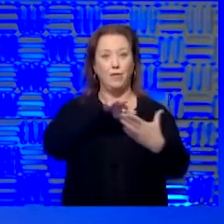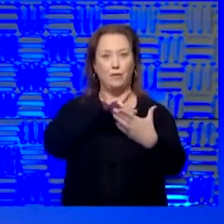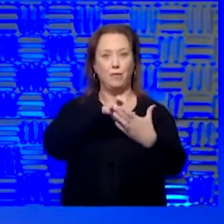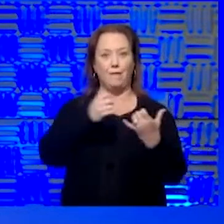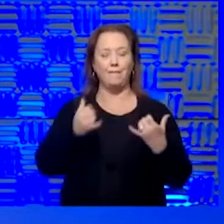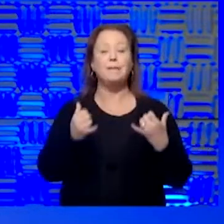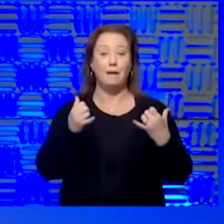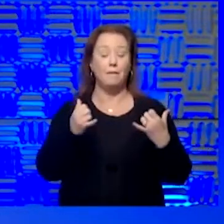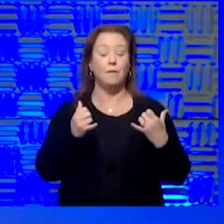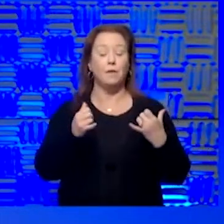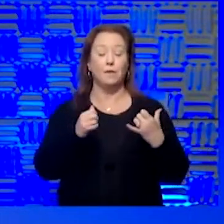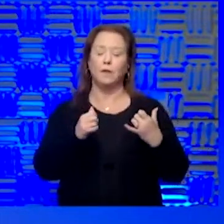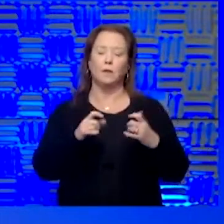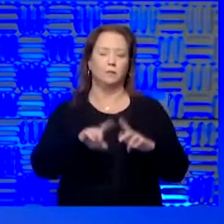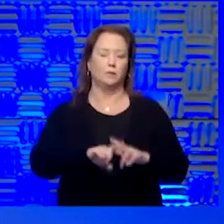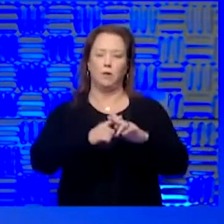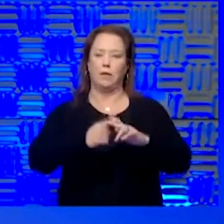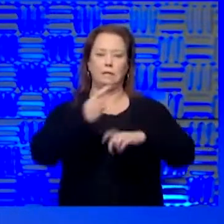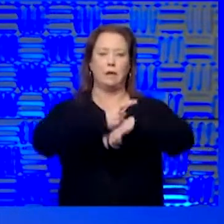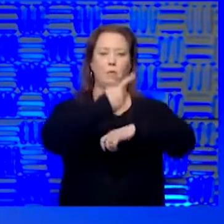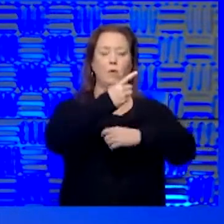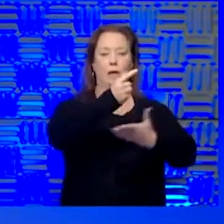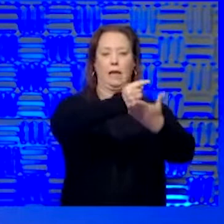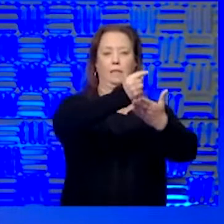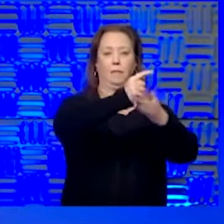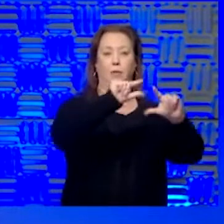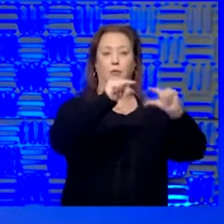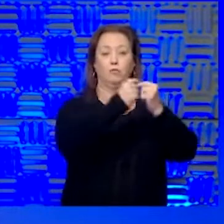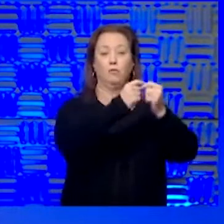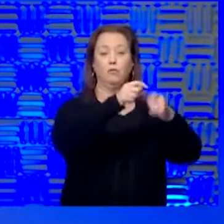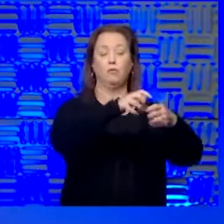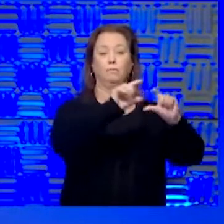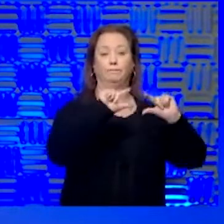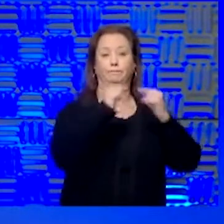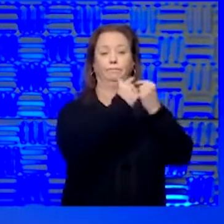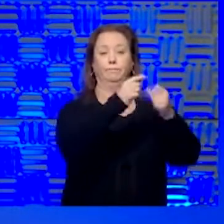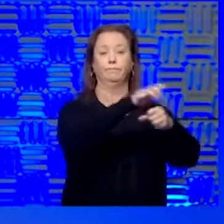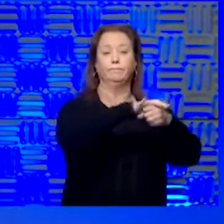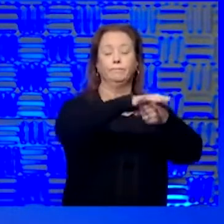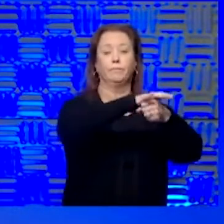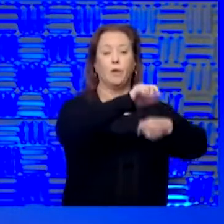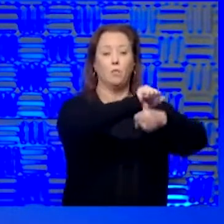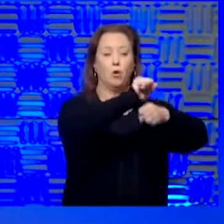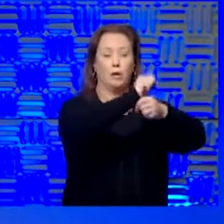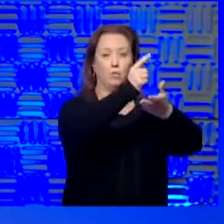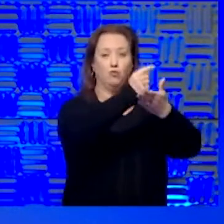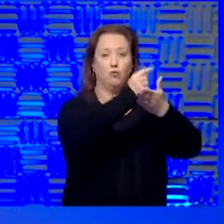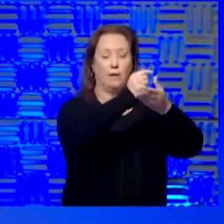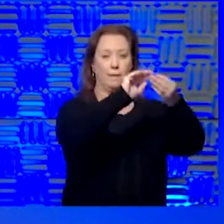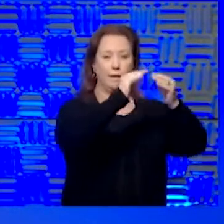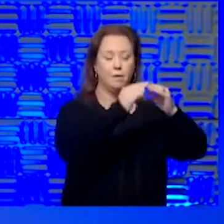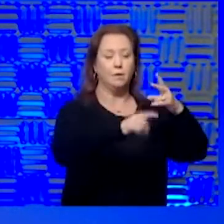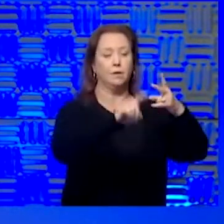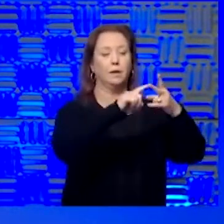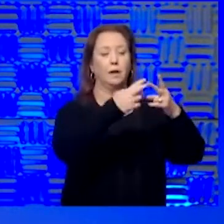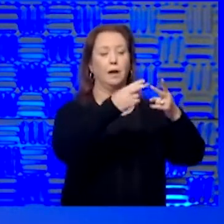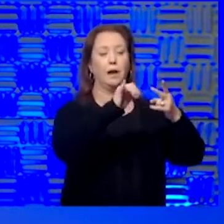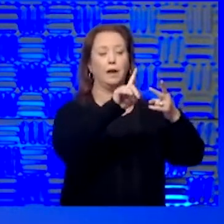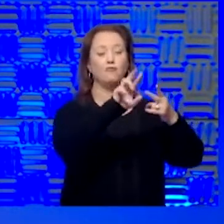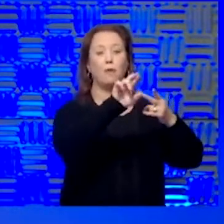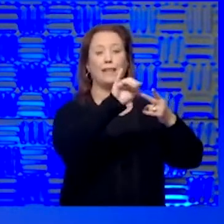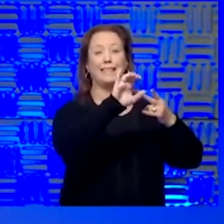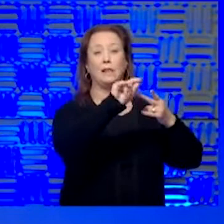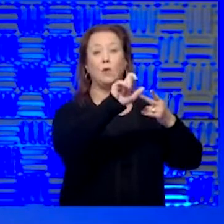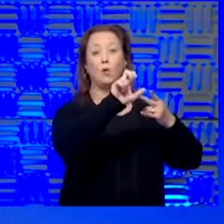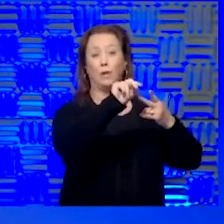now. Again, since day one, we've had a therapeutics group who've been working with treatment algorithms with hydroxychloroquine, azithromycin,